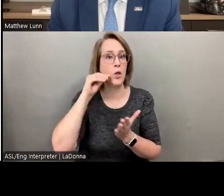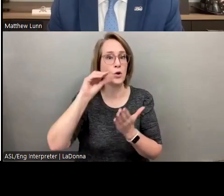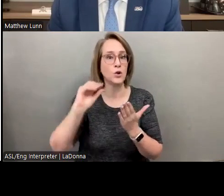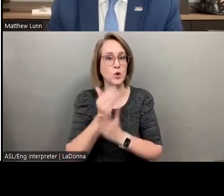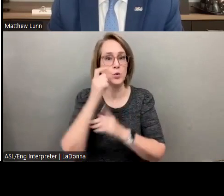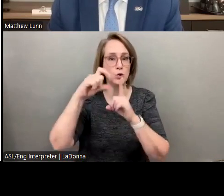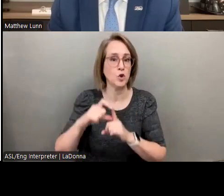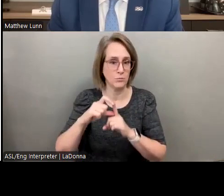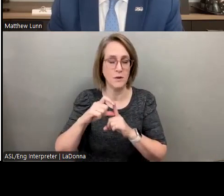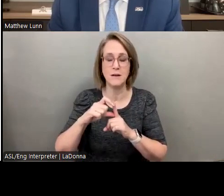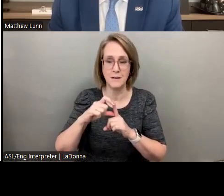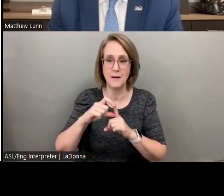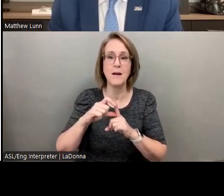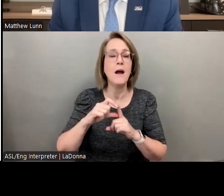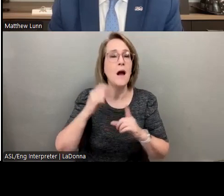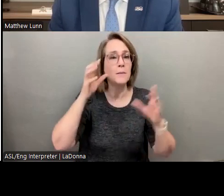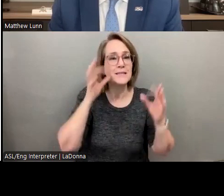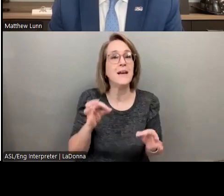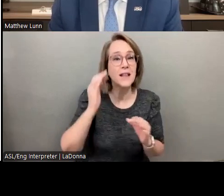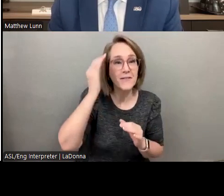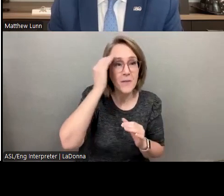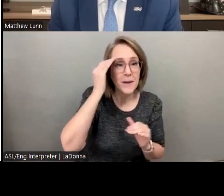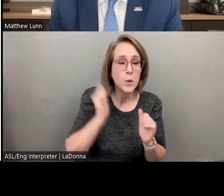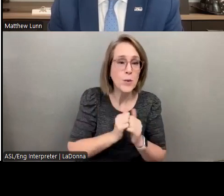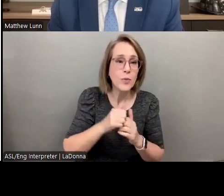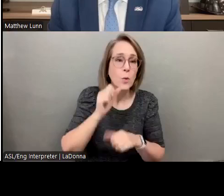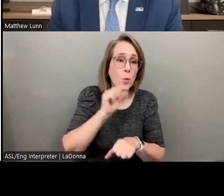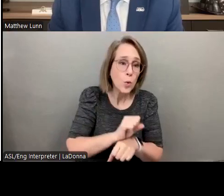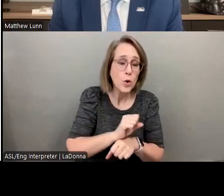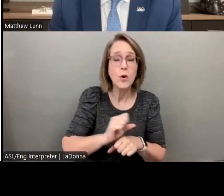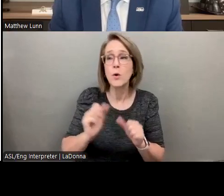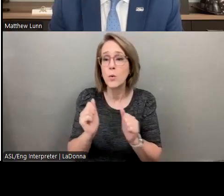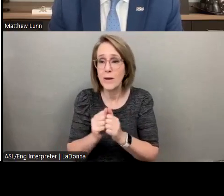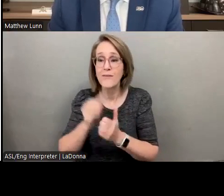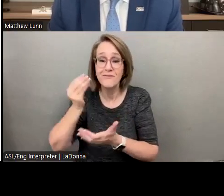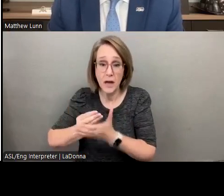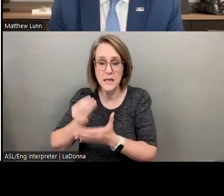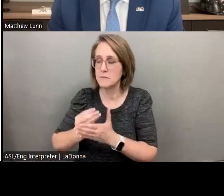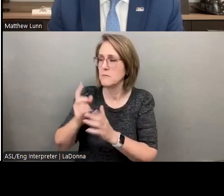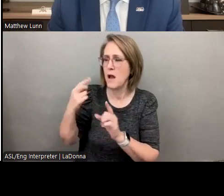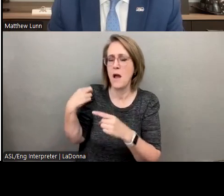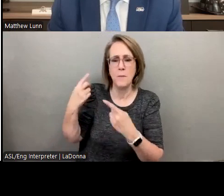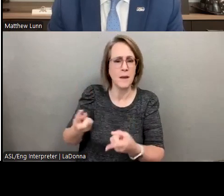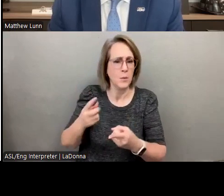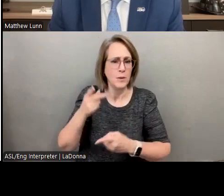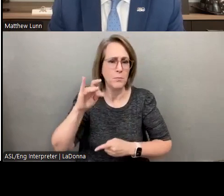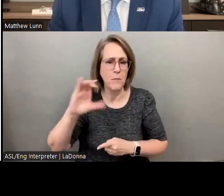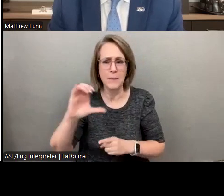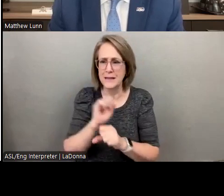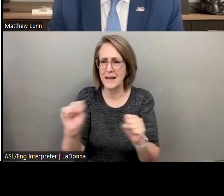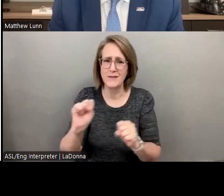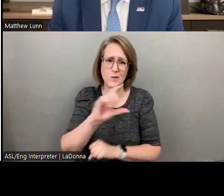day. But definitely familiar with the work, definitely familiar with the funding, being in public safety for over 20 years. These two